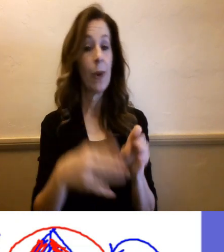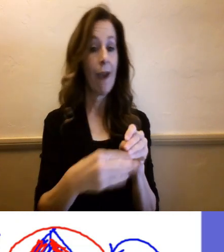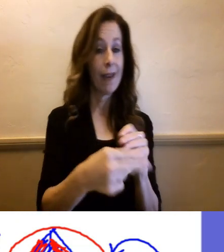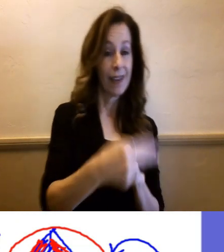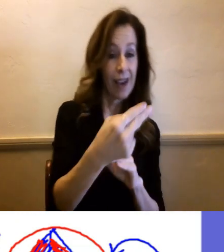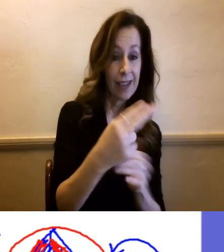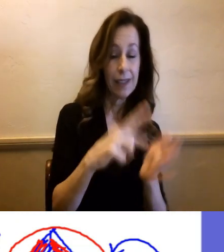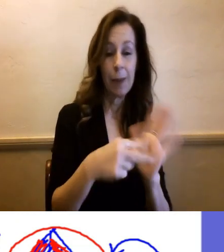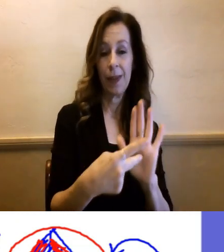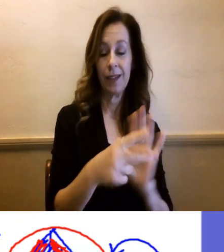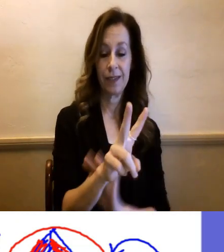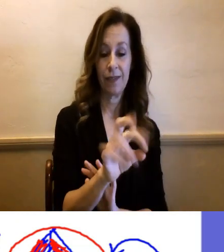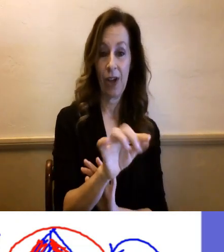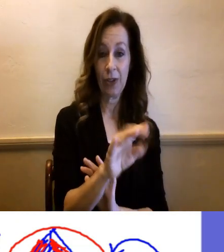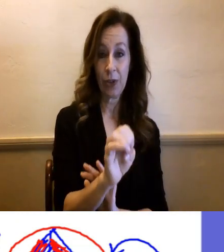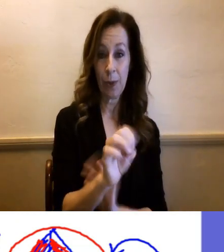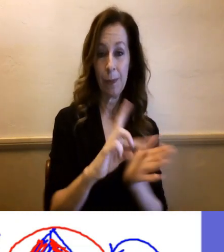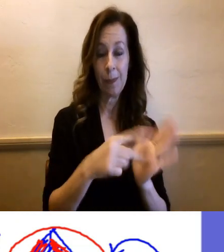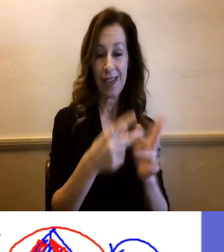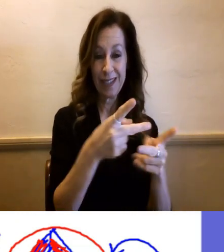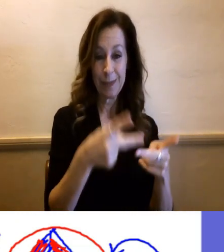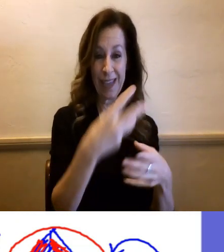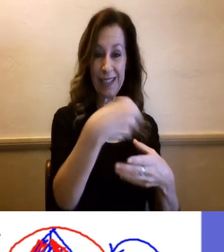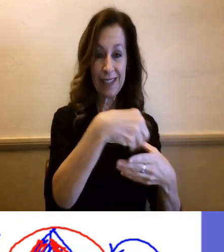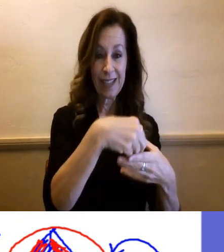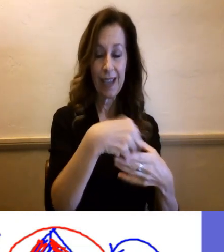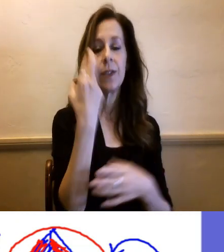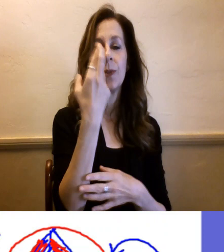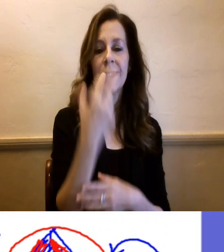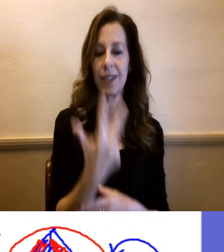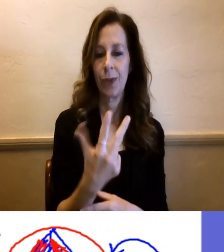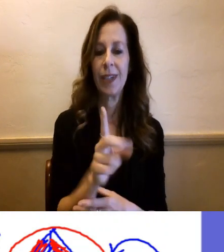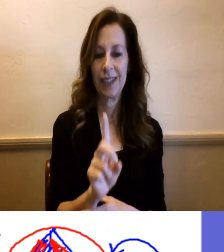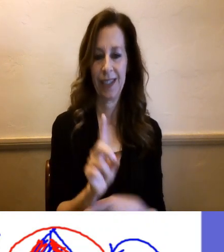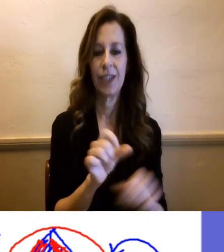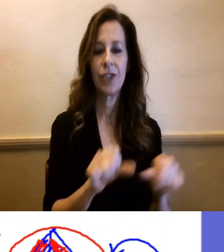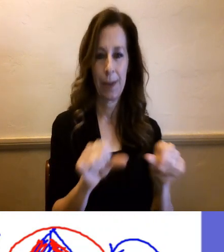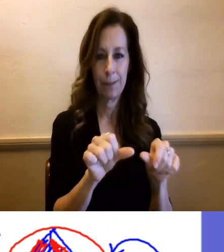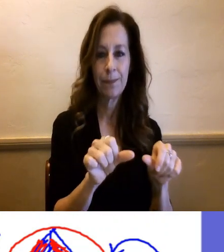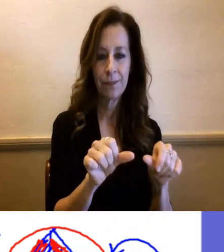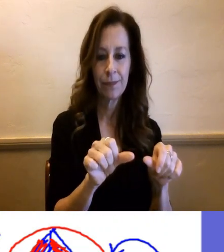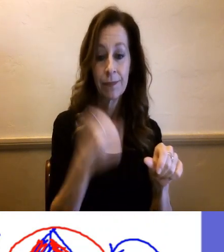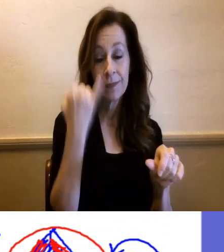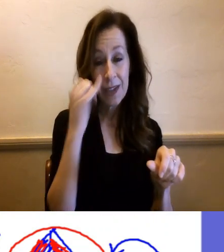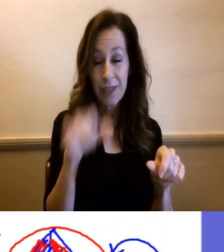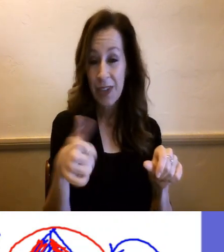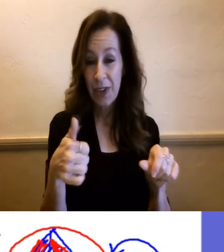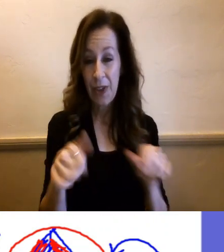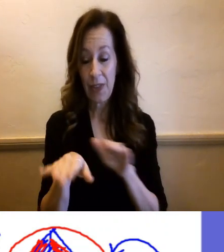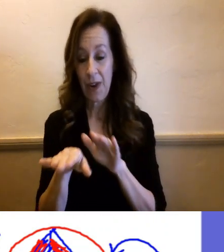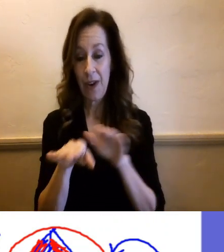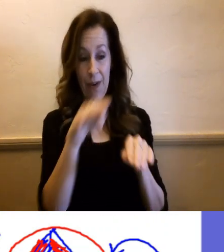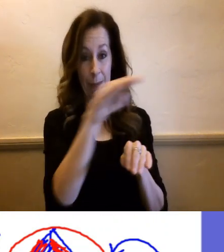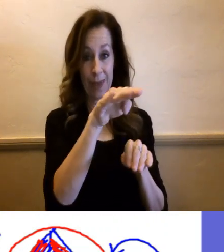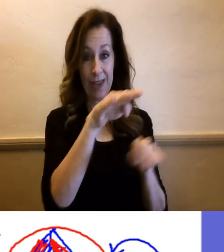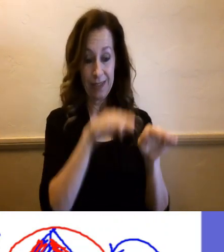it volume, which is space in the inside. Alright, that's what makes it a 3D shape. If you give it another